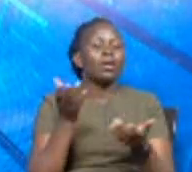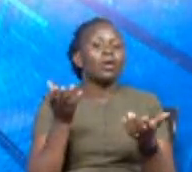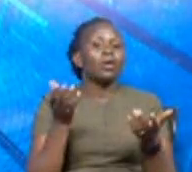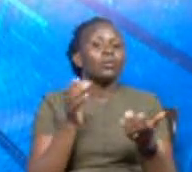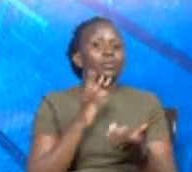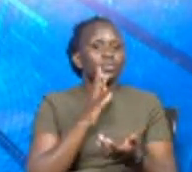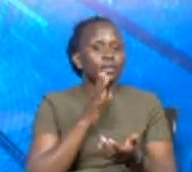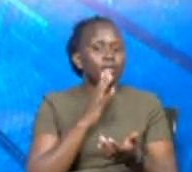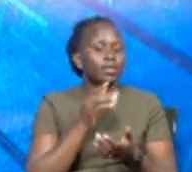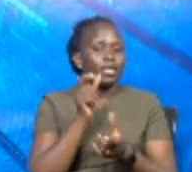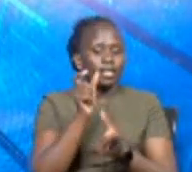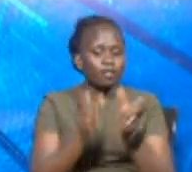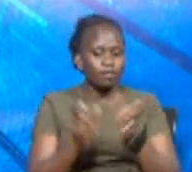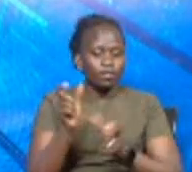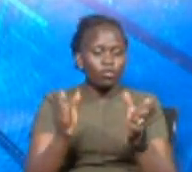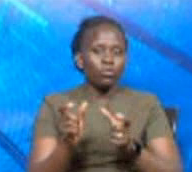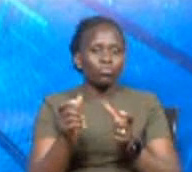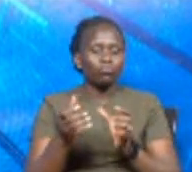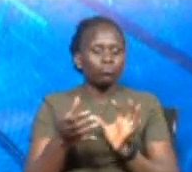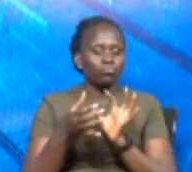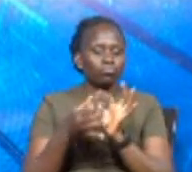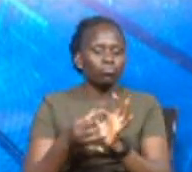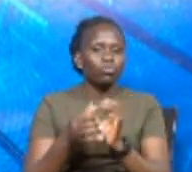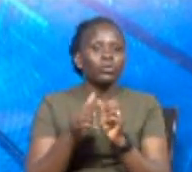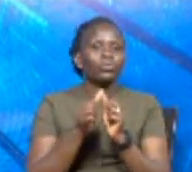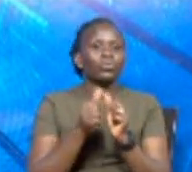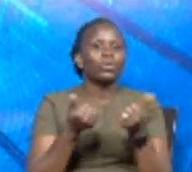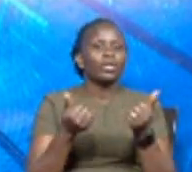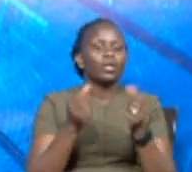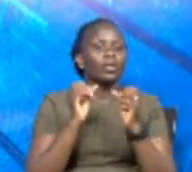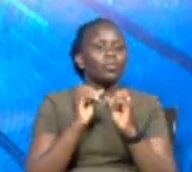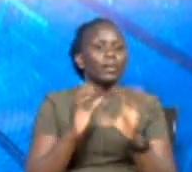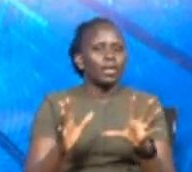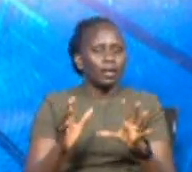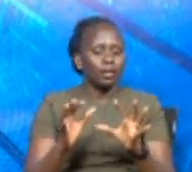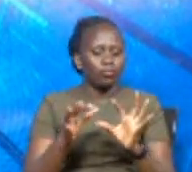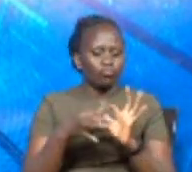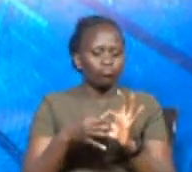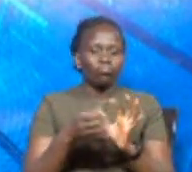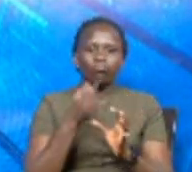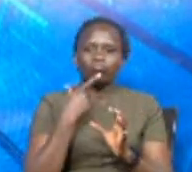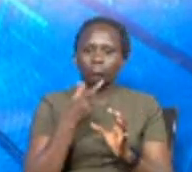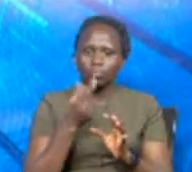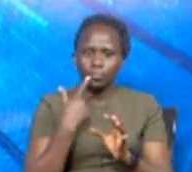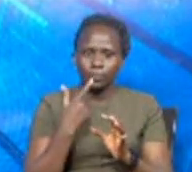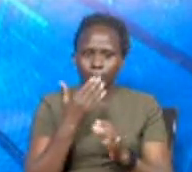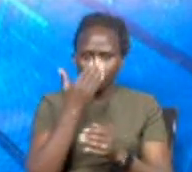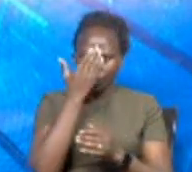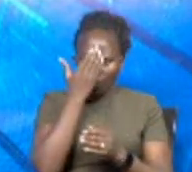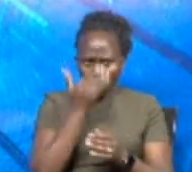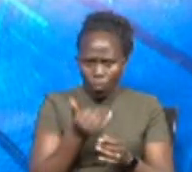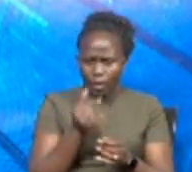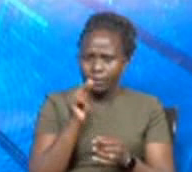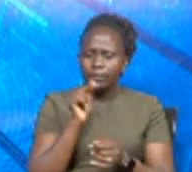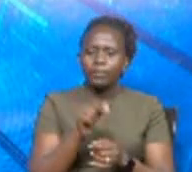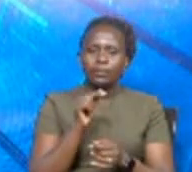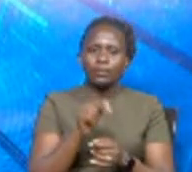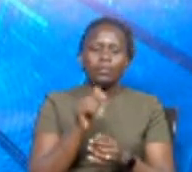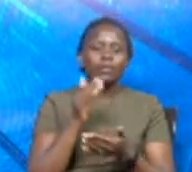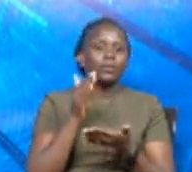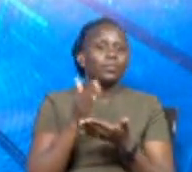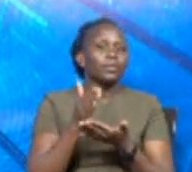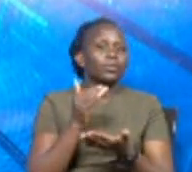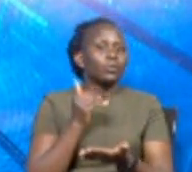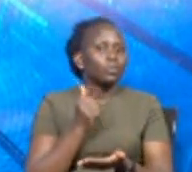actually responding very well to treatment. And the major cause of this is actually